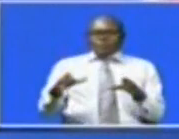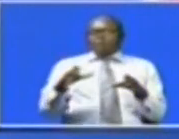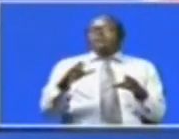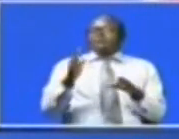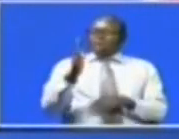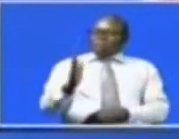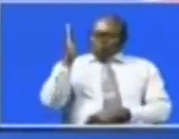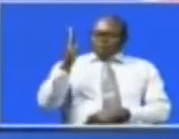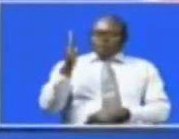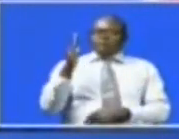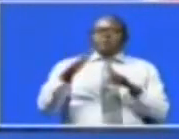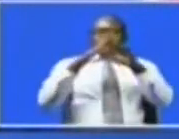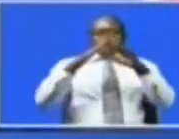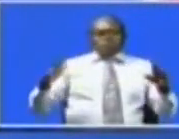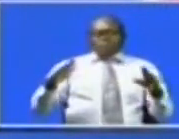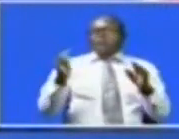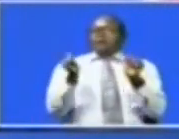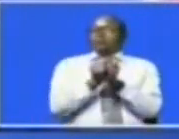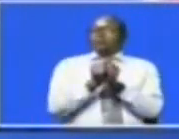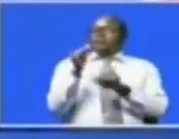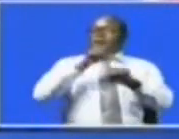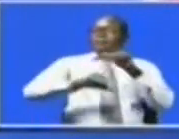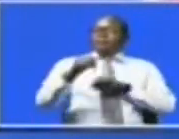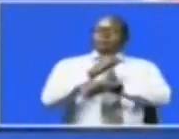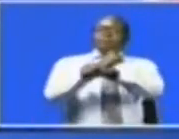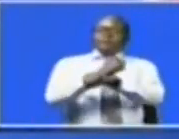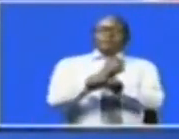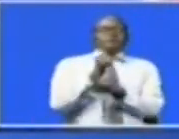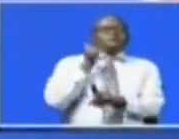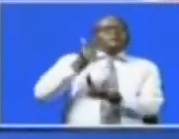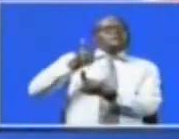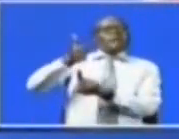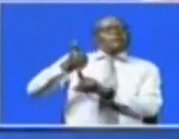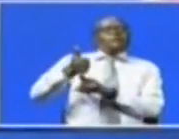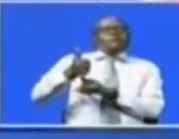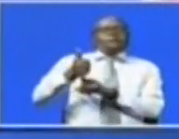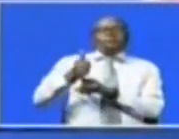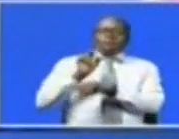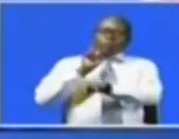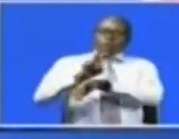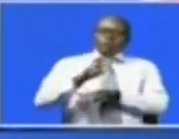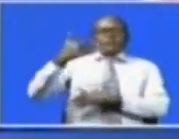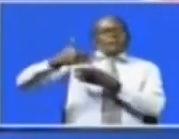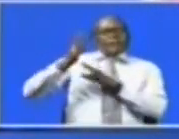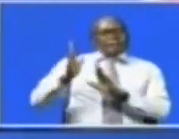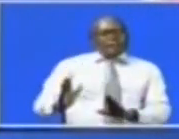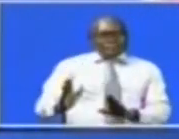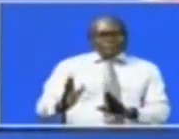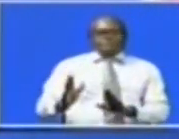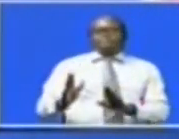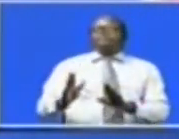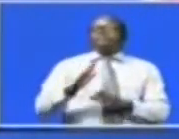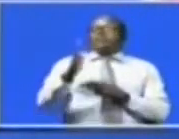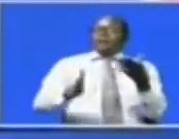policing, Nyumba Kumi, is about protecting yourself by watching your neighbor